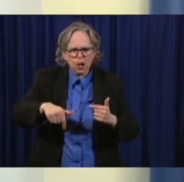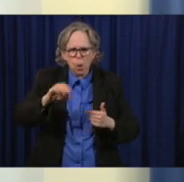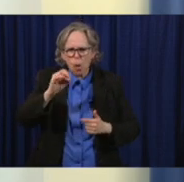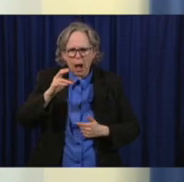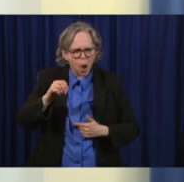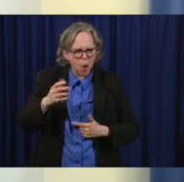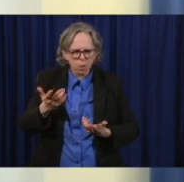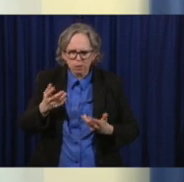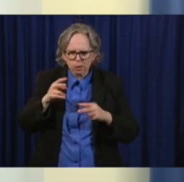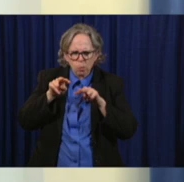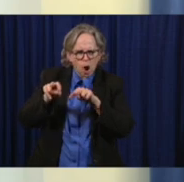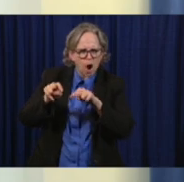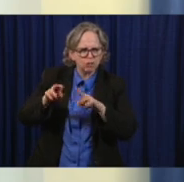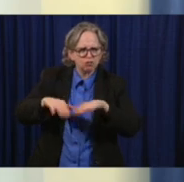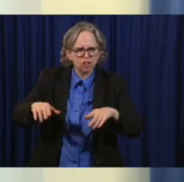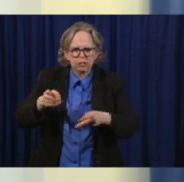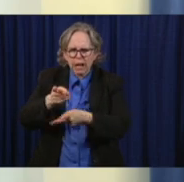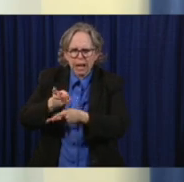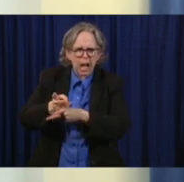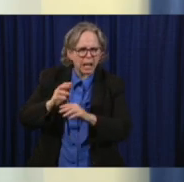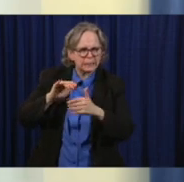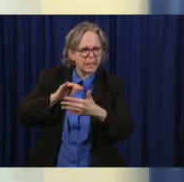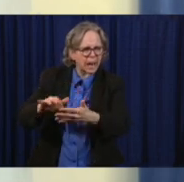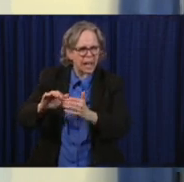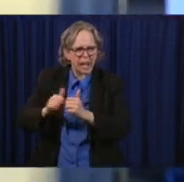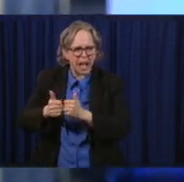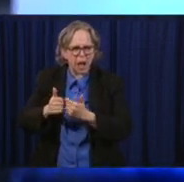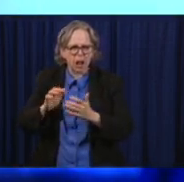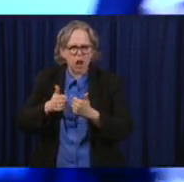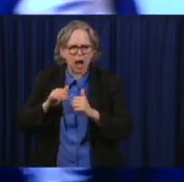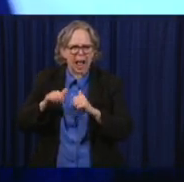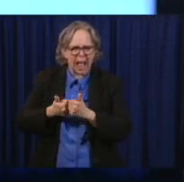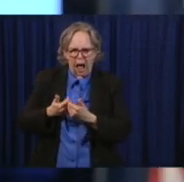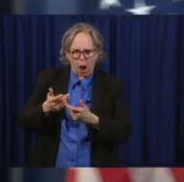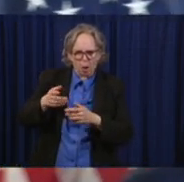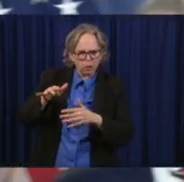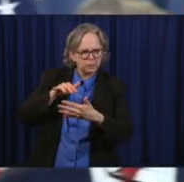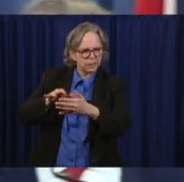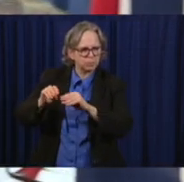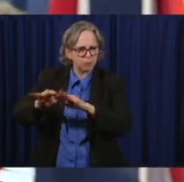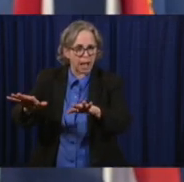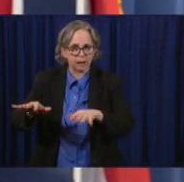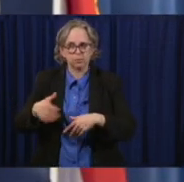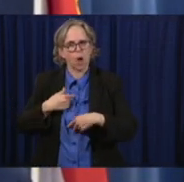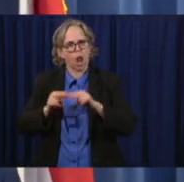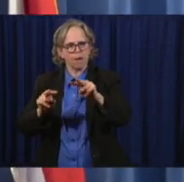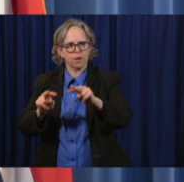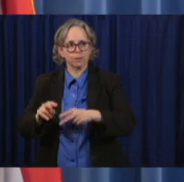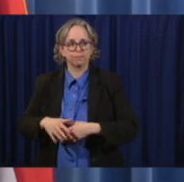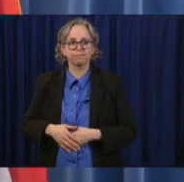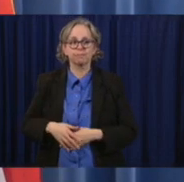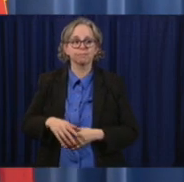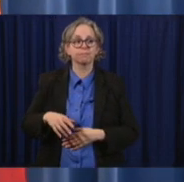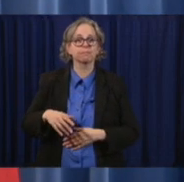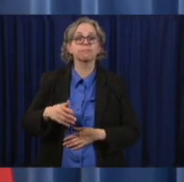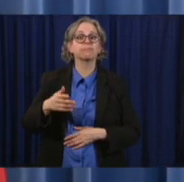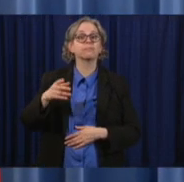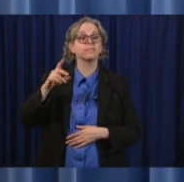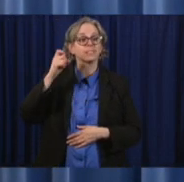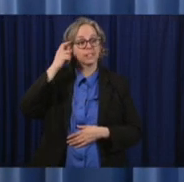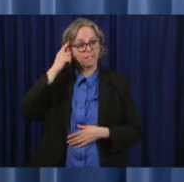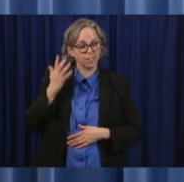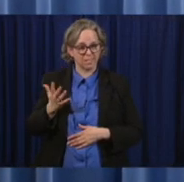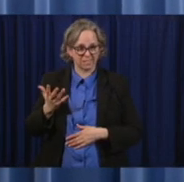about the spread of this disease. So I'm looking forward to that. Thank you, Governor. Ann Rally had actually studied that and said that that